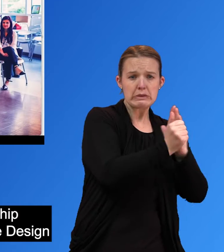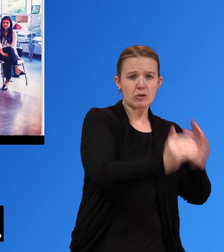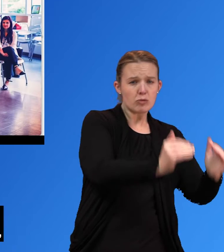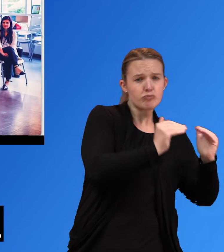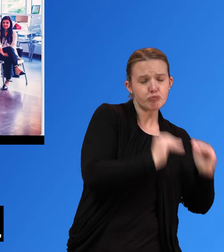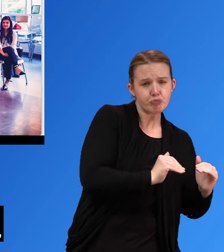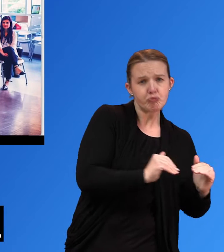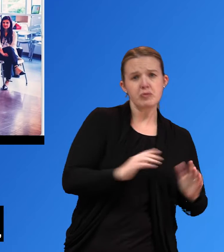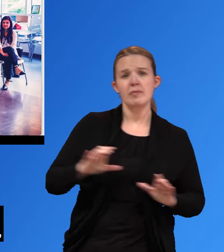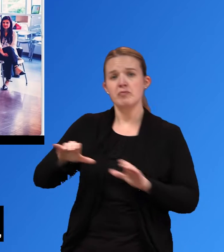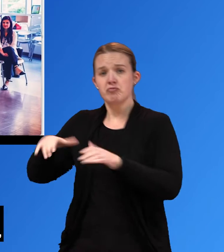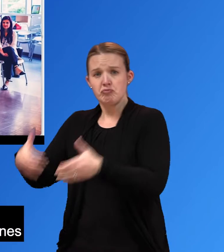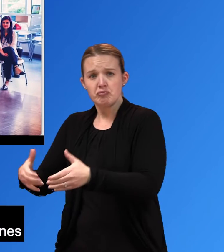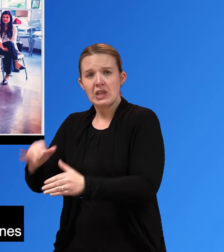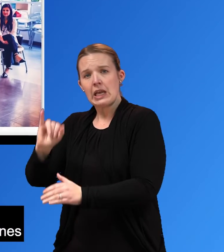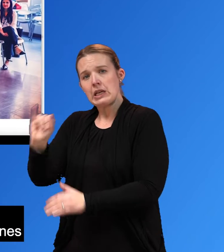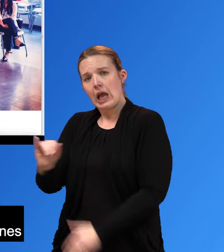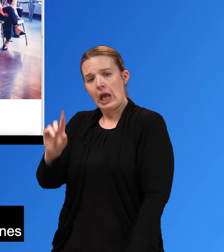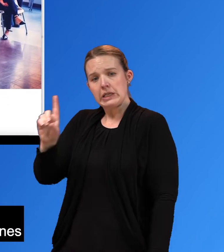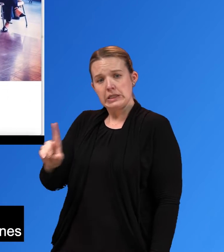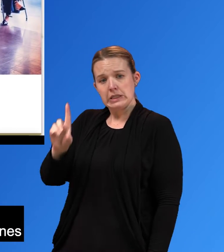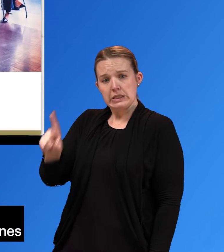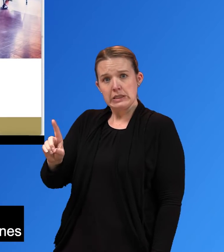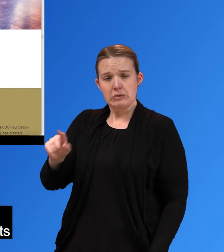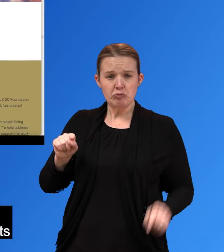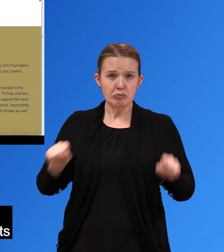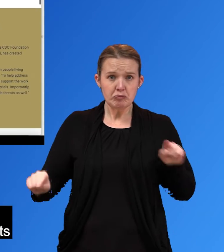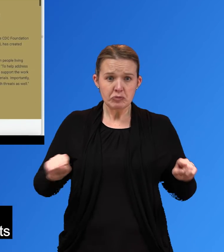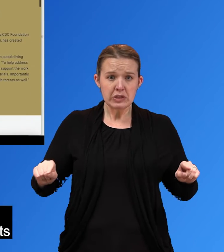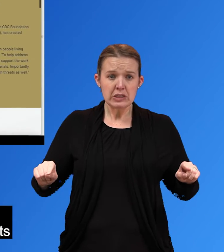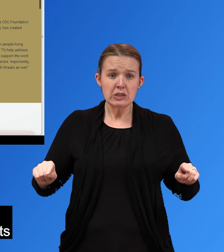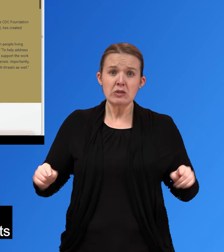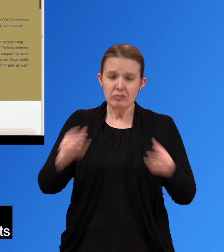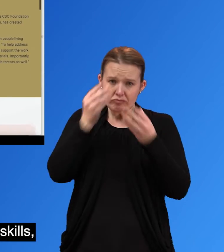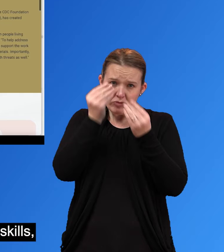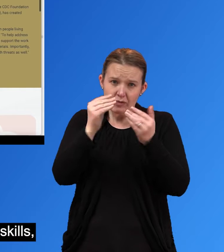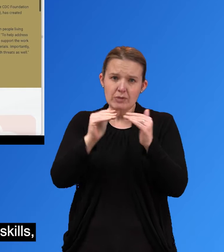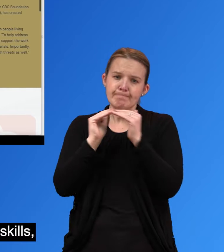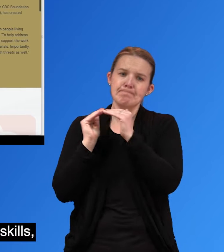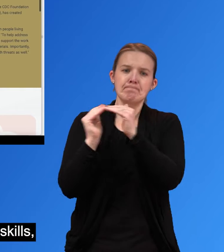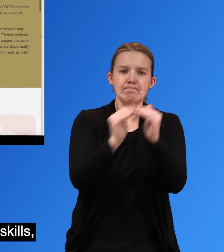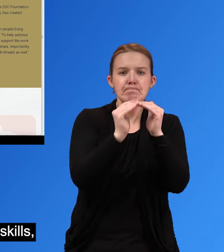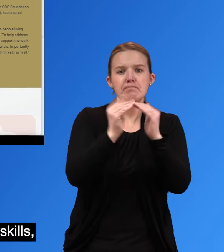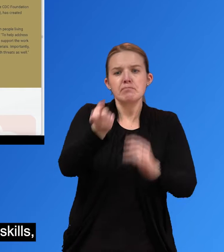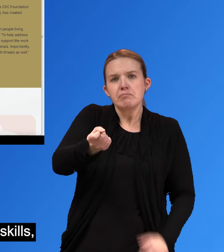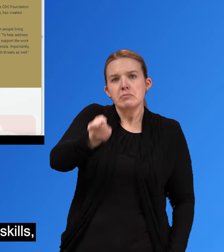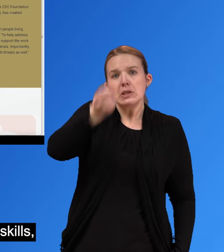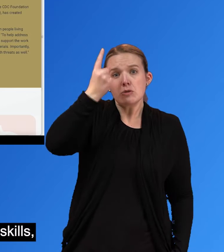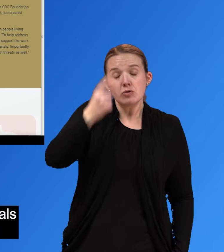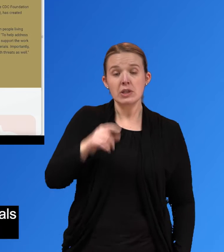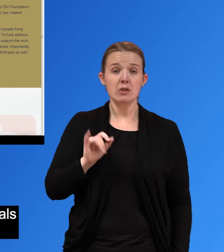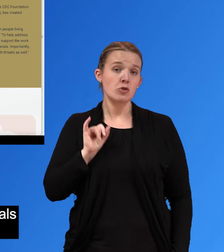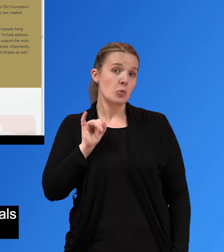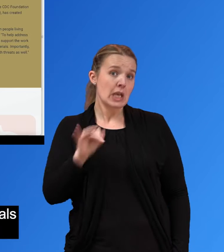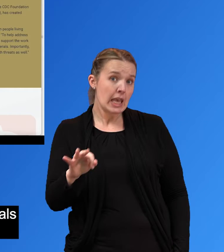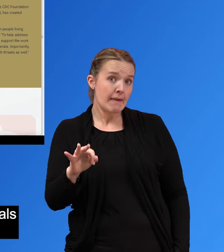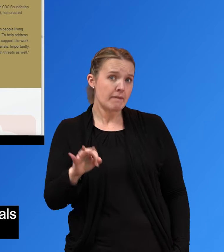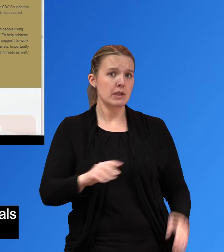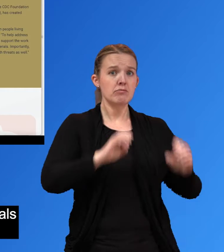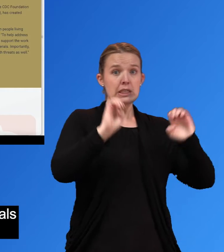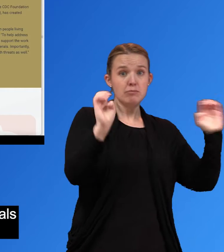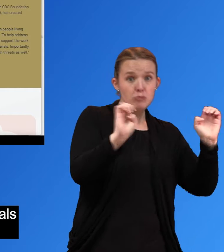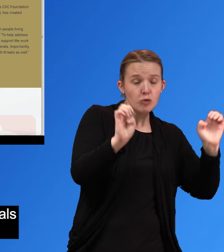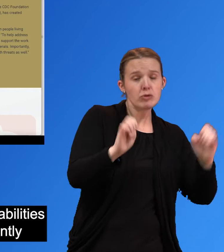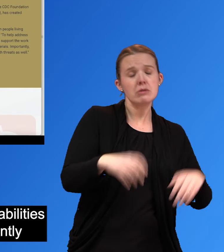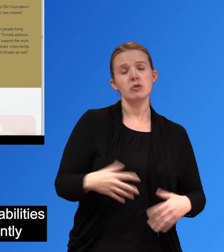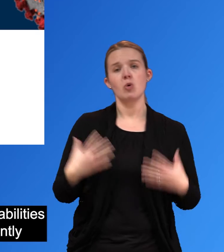Inclusive Design and Innovation at Georgia Tech, created a set of authoring guidelines that addresses the needs of adults with very low literacy skills, especially individuals